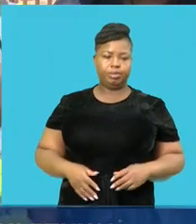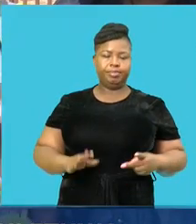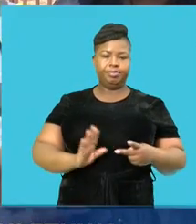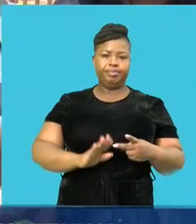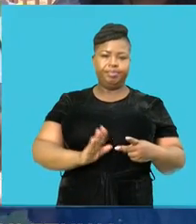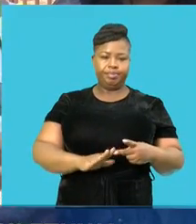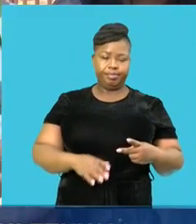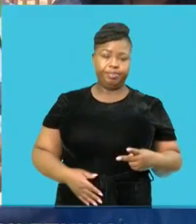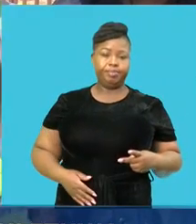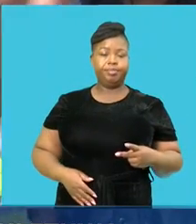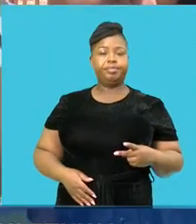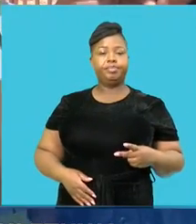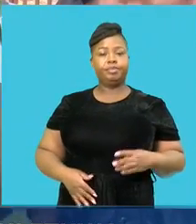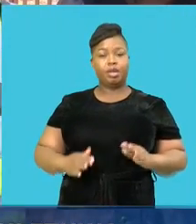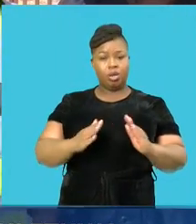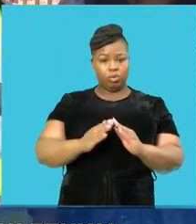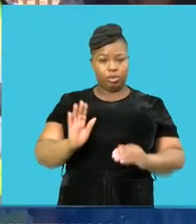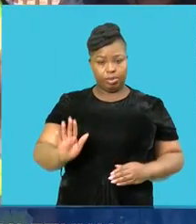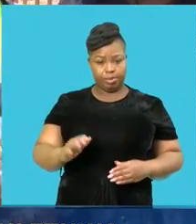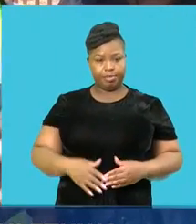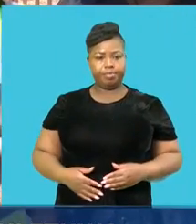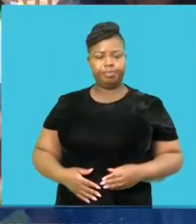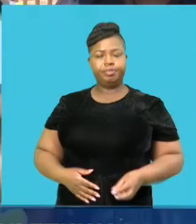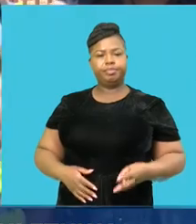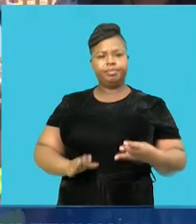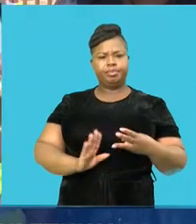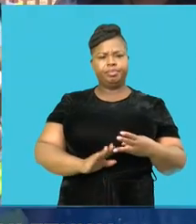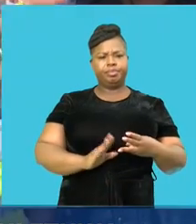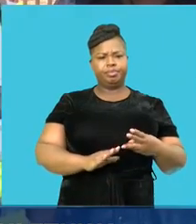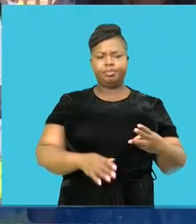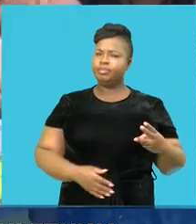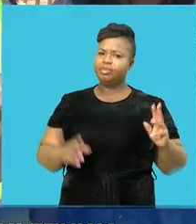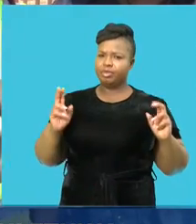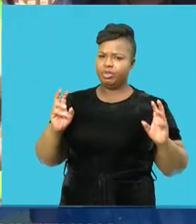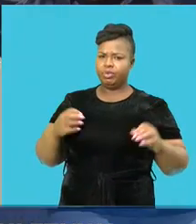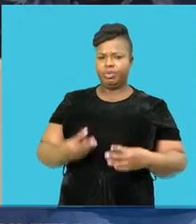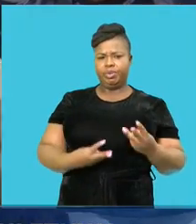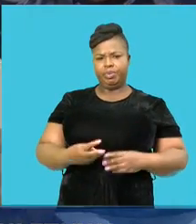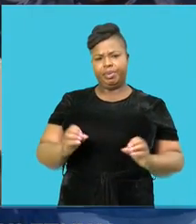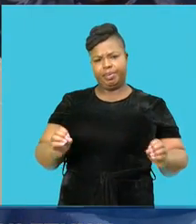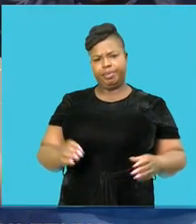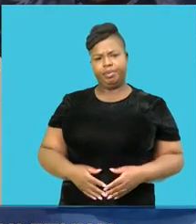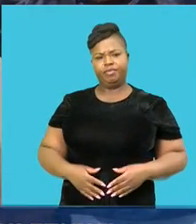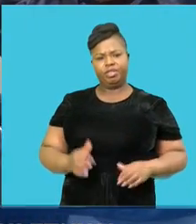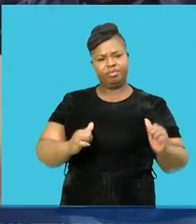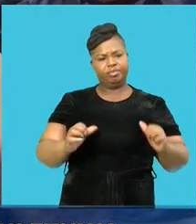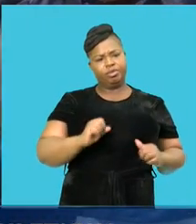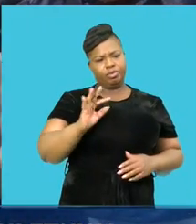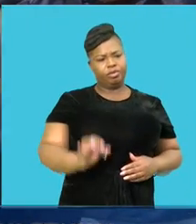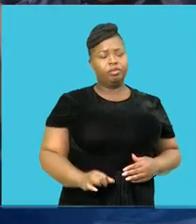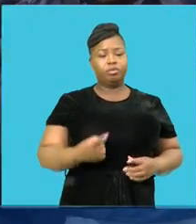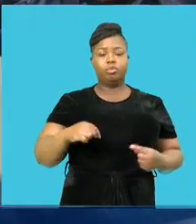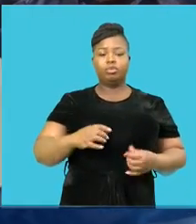Number two is the issue housing. And number three, it was an issue of unemployment. As Action SA,